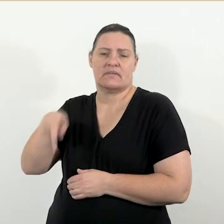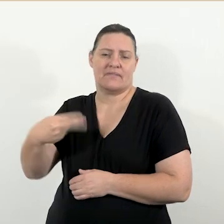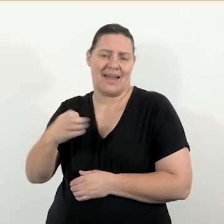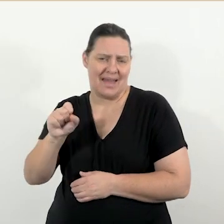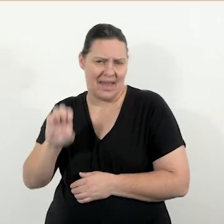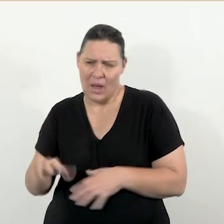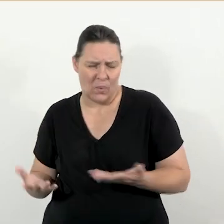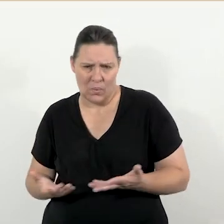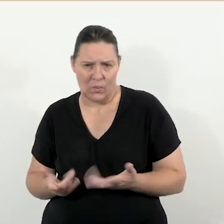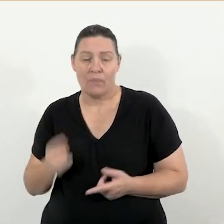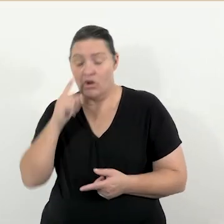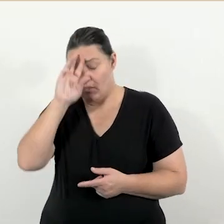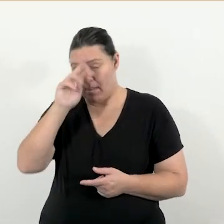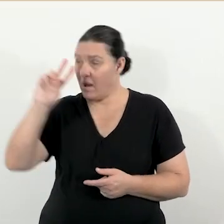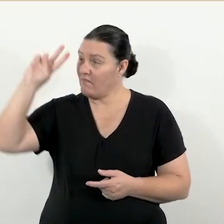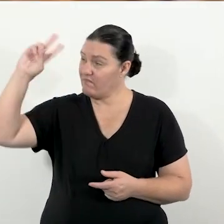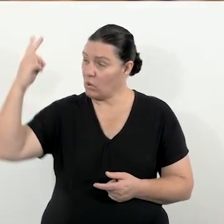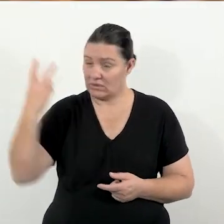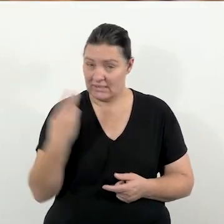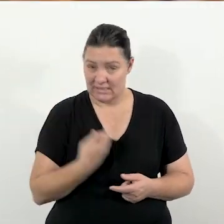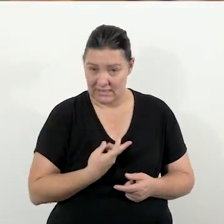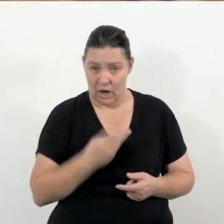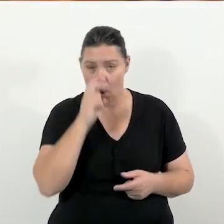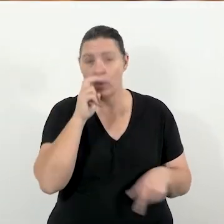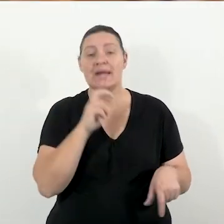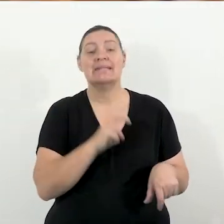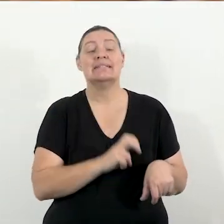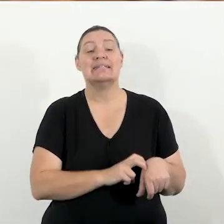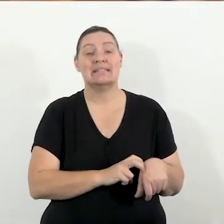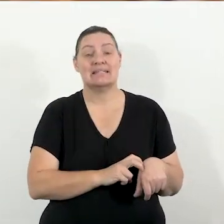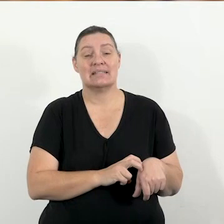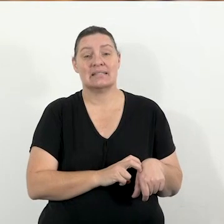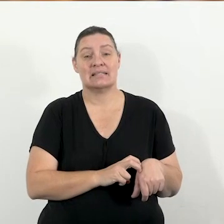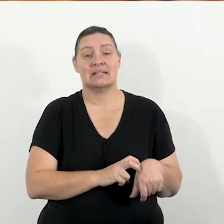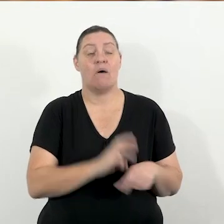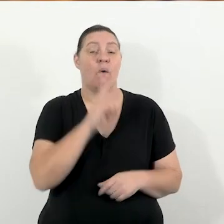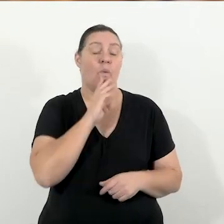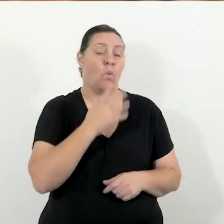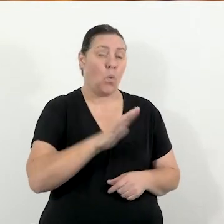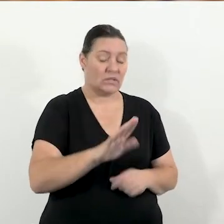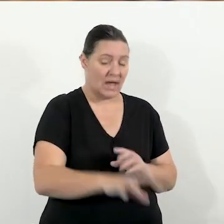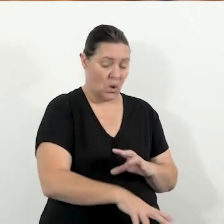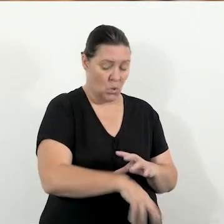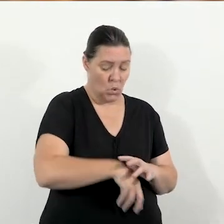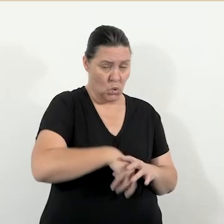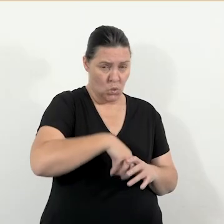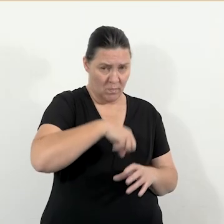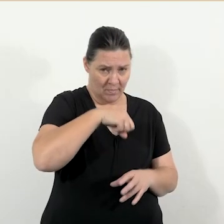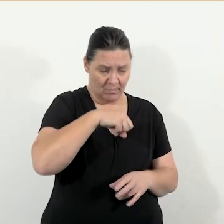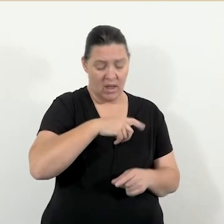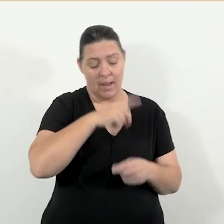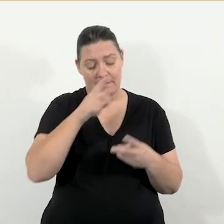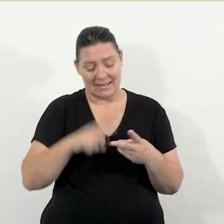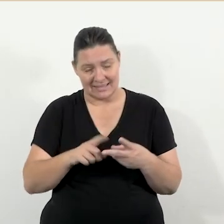Remember, during the process of photosynthesis, we said that we need the hydrosphere, which is the water from the soil, as